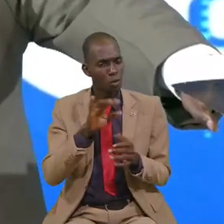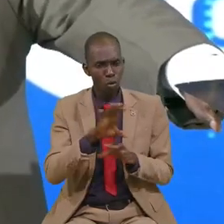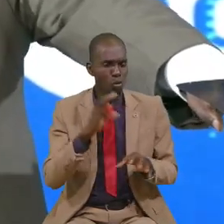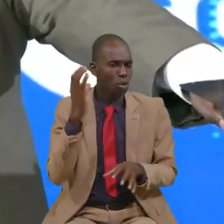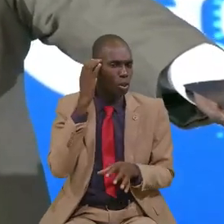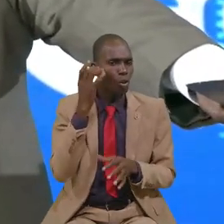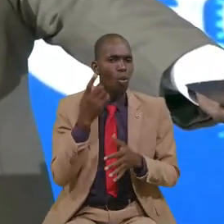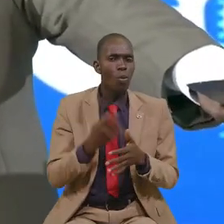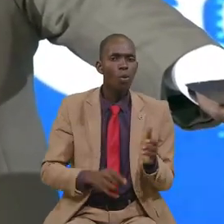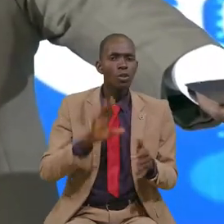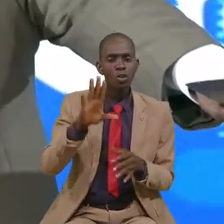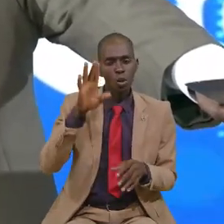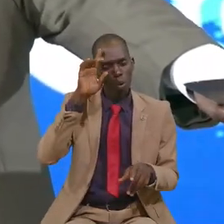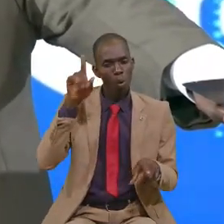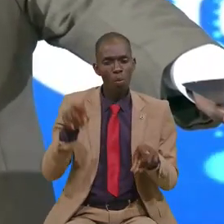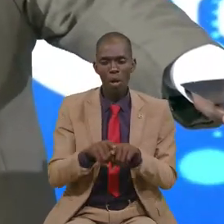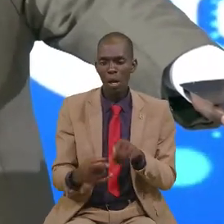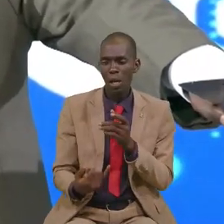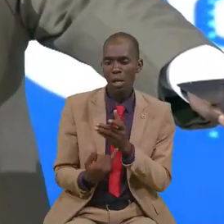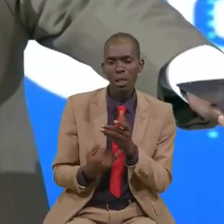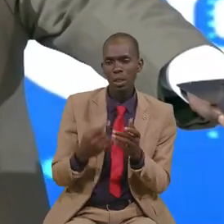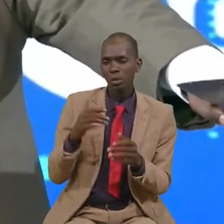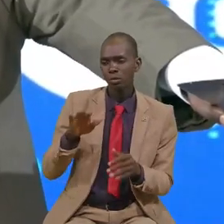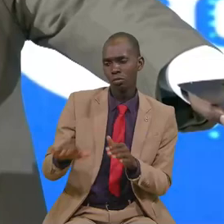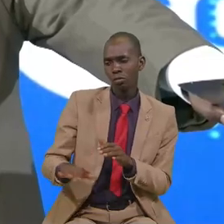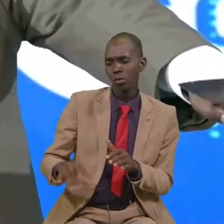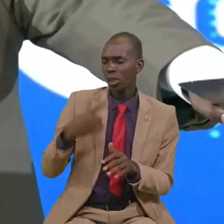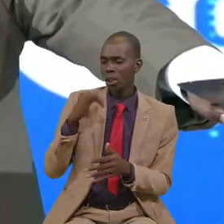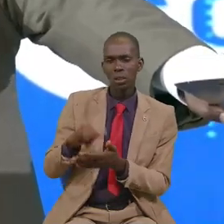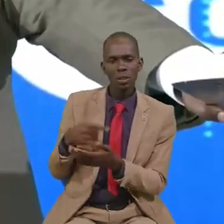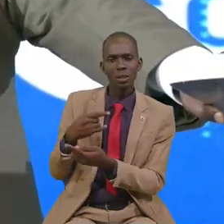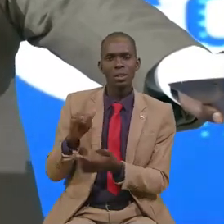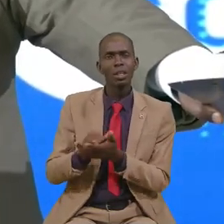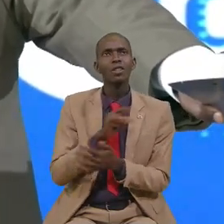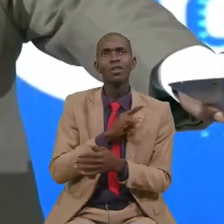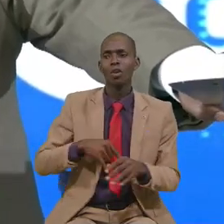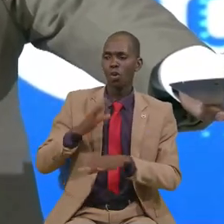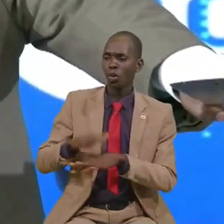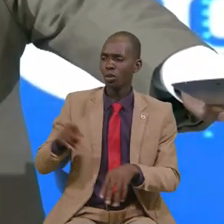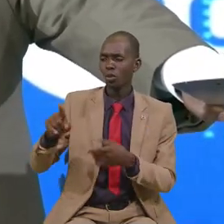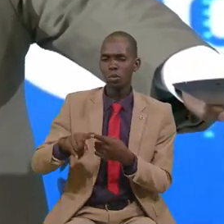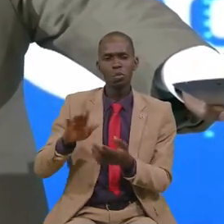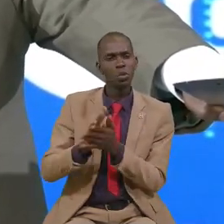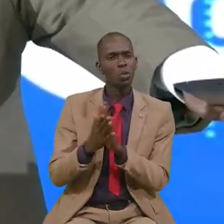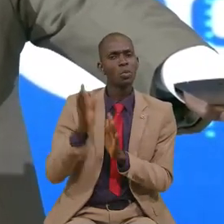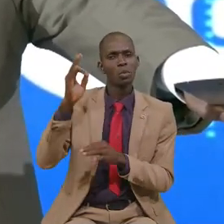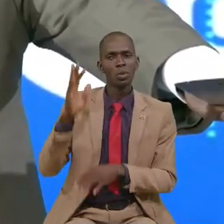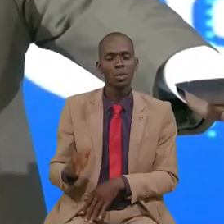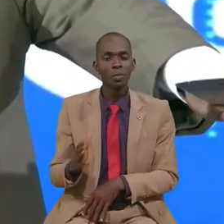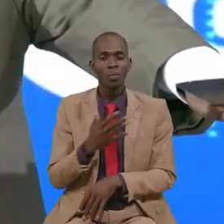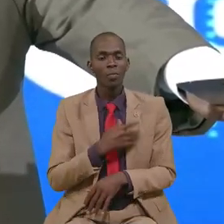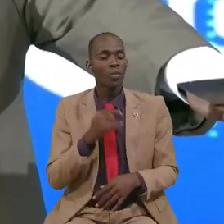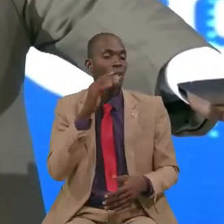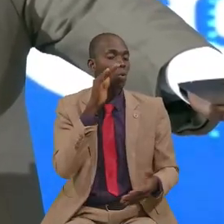your younger brother said? He said the Lord called him to be a preacher. And then the wife of